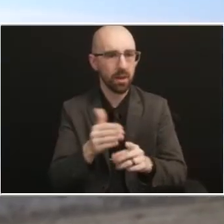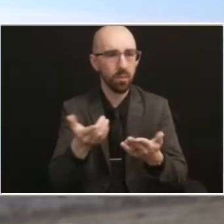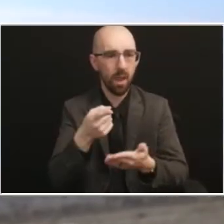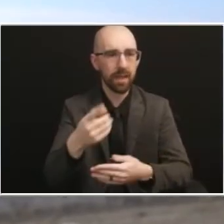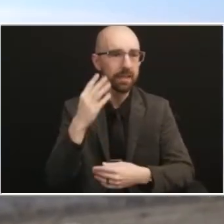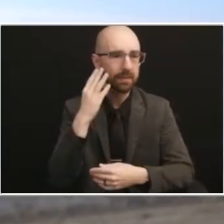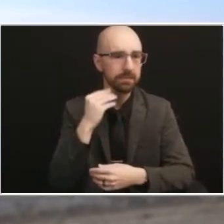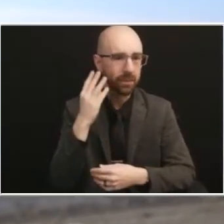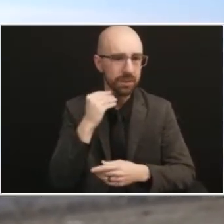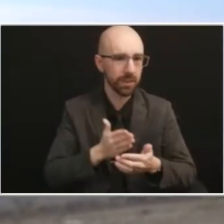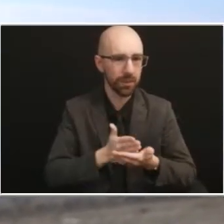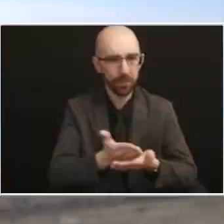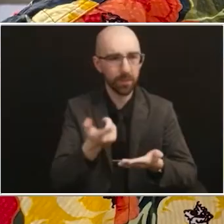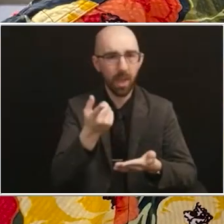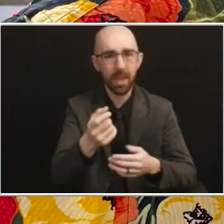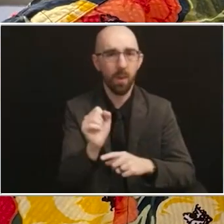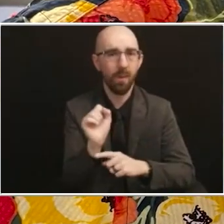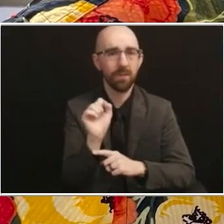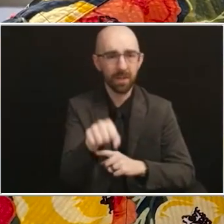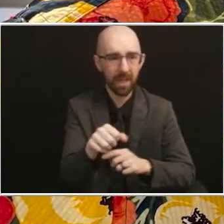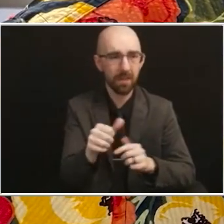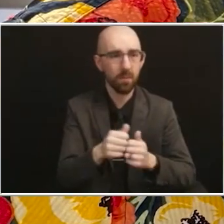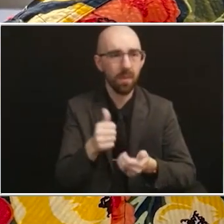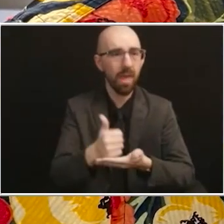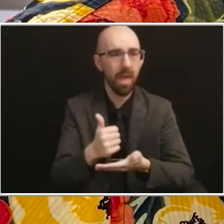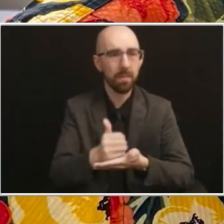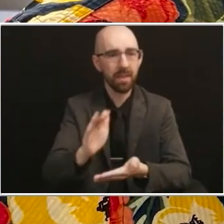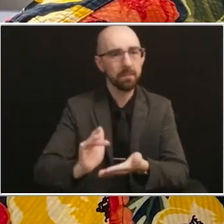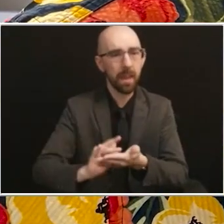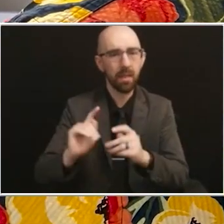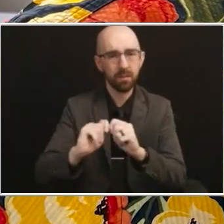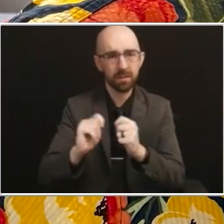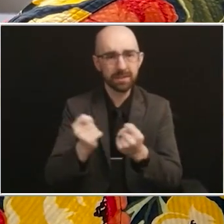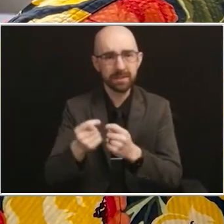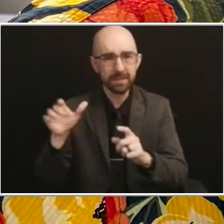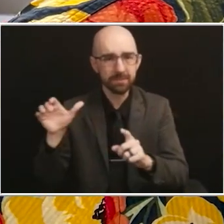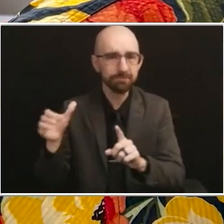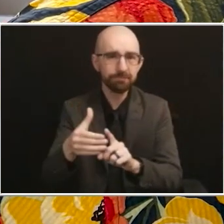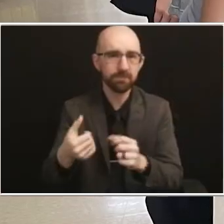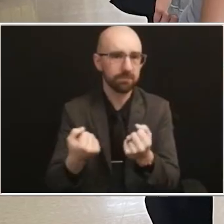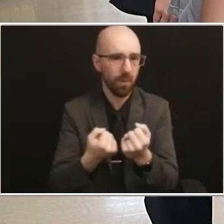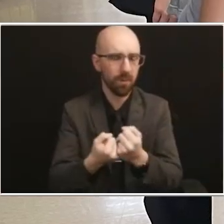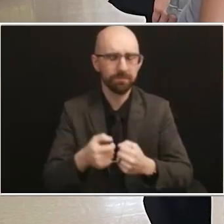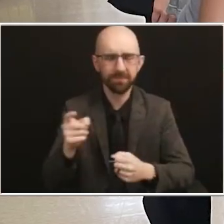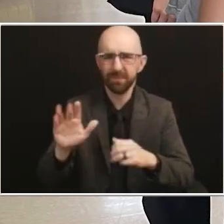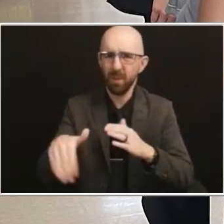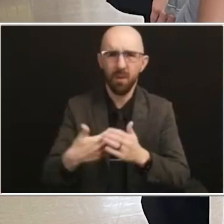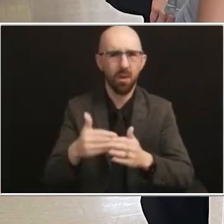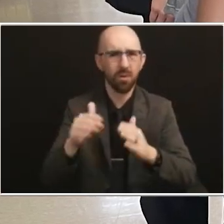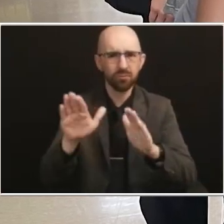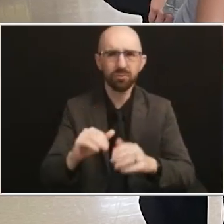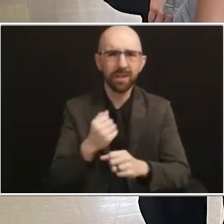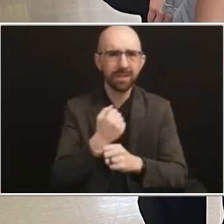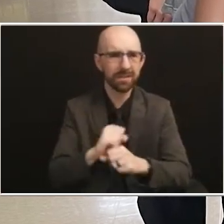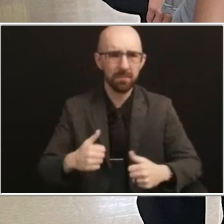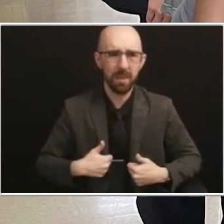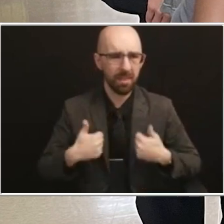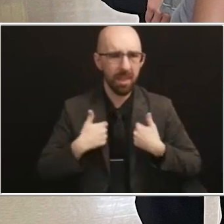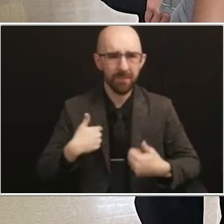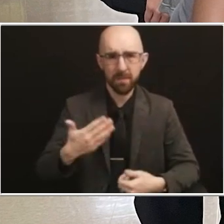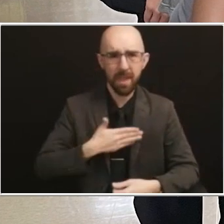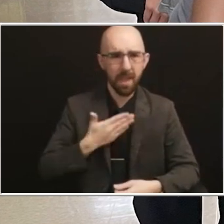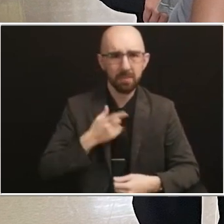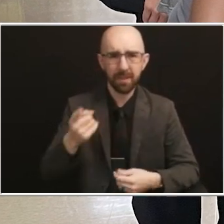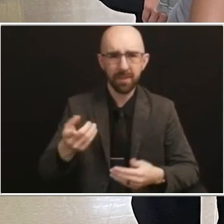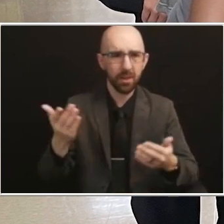and what he overcame with the help of his medical team. They're all great. They saved my life. I'm so happy they're there. Probably the best burn